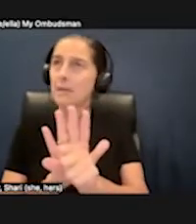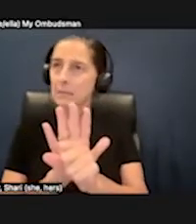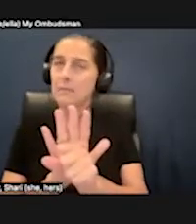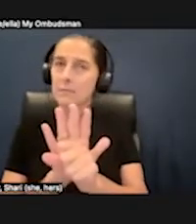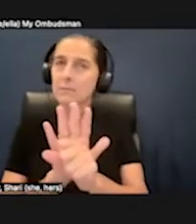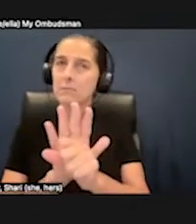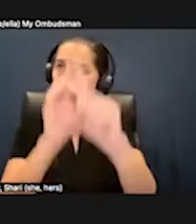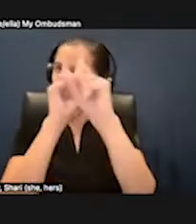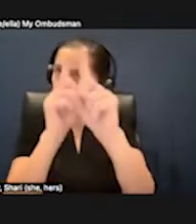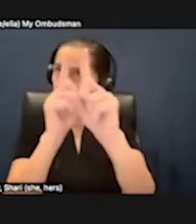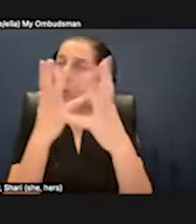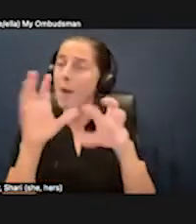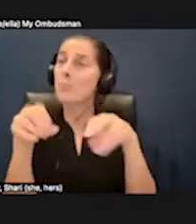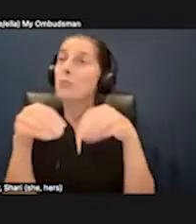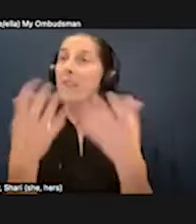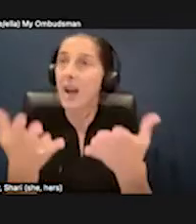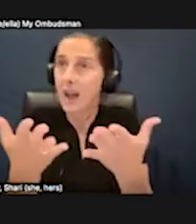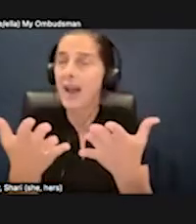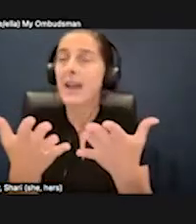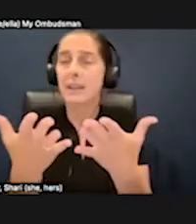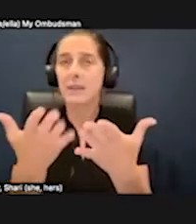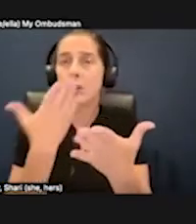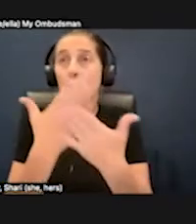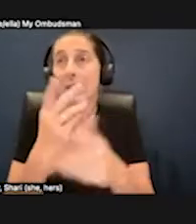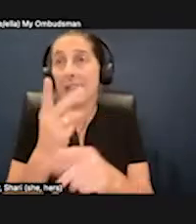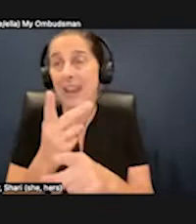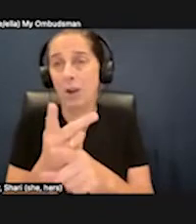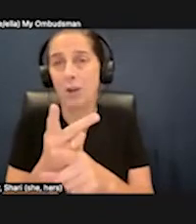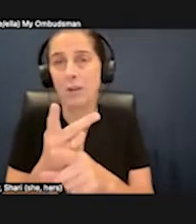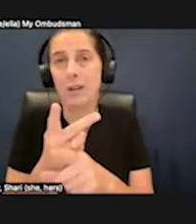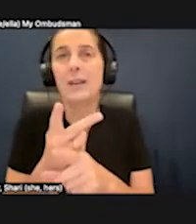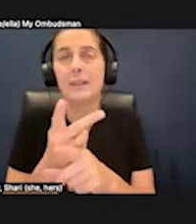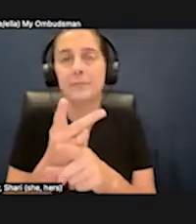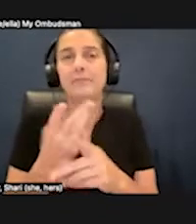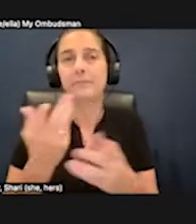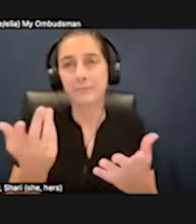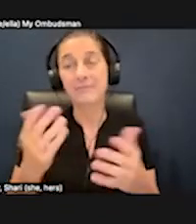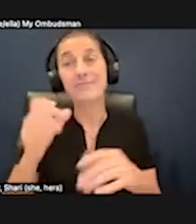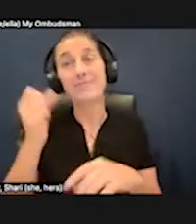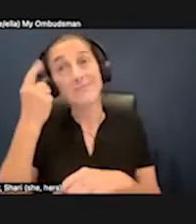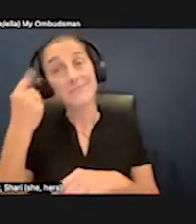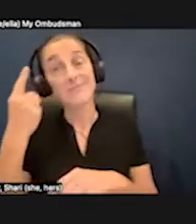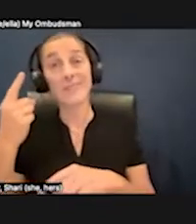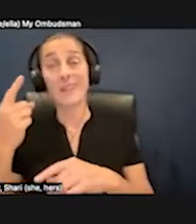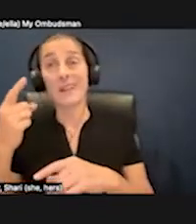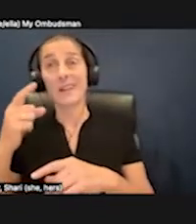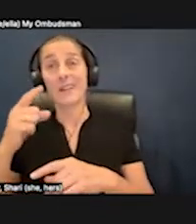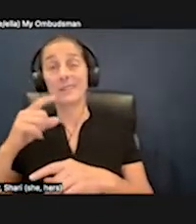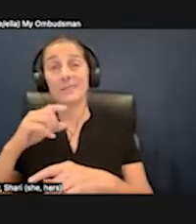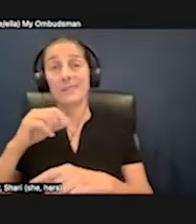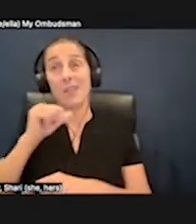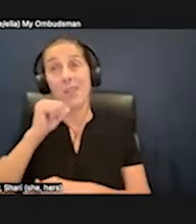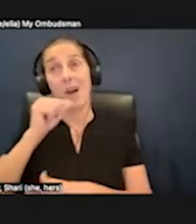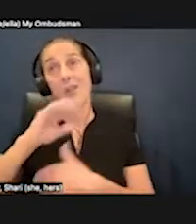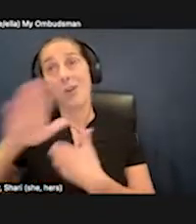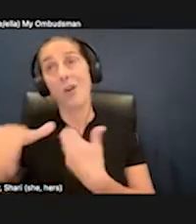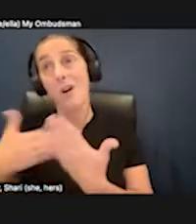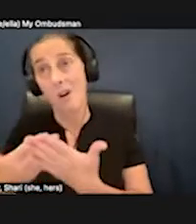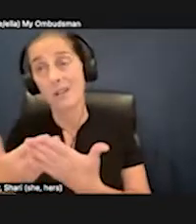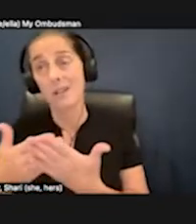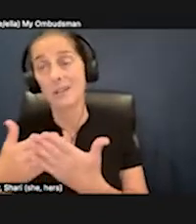health center. But, you know, there's enough overhead in applying that not all gender-affirming centers will have one.